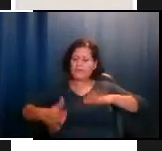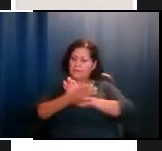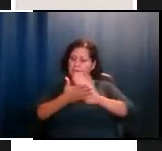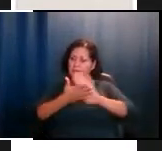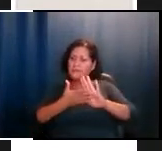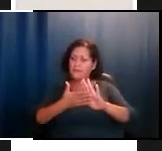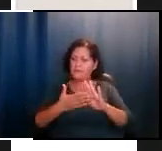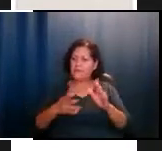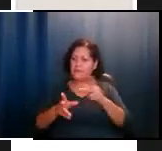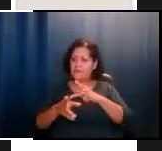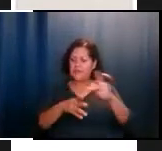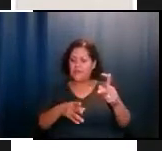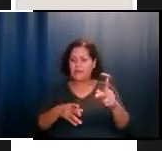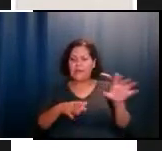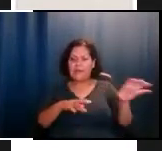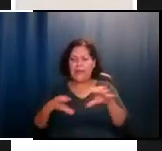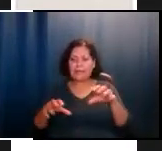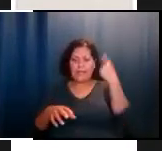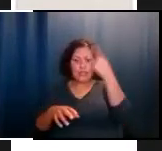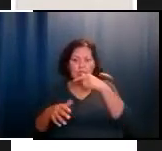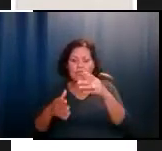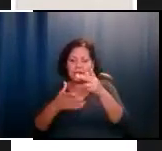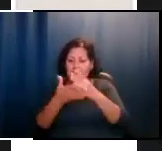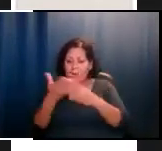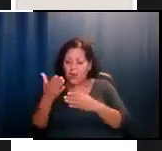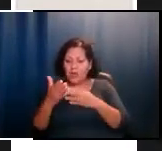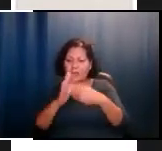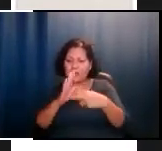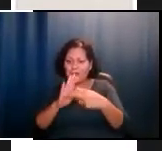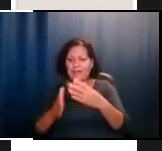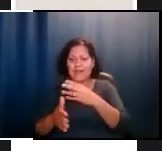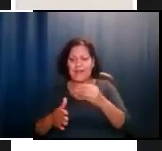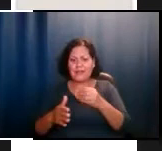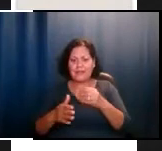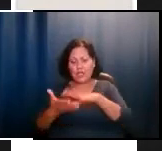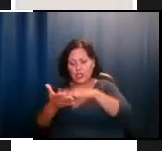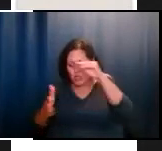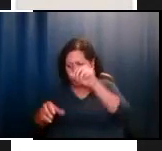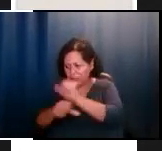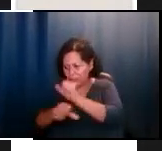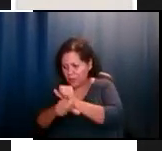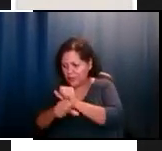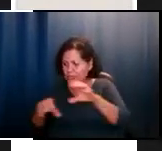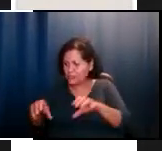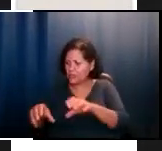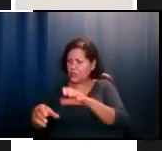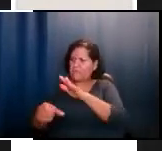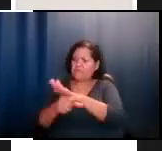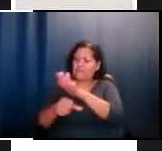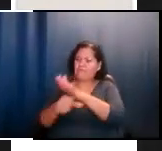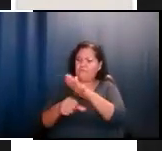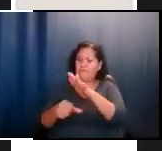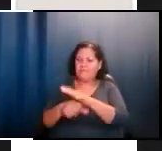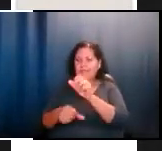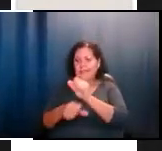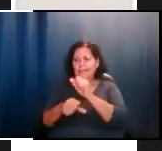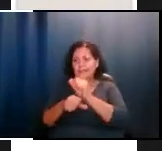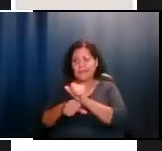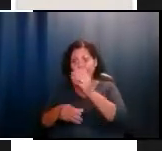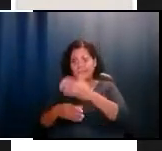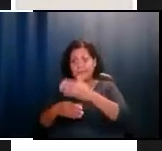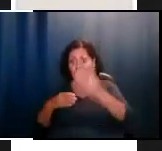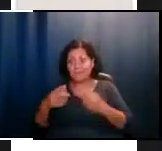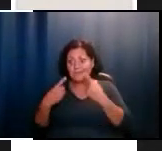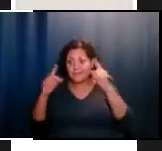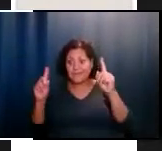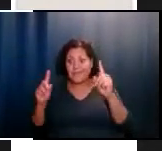part, and then learning the task and doing the task adequately enough that, you know, the job gets done. This is